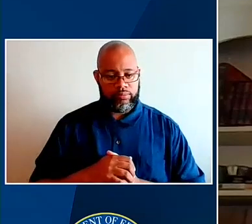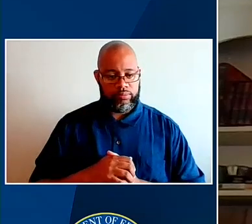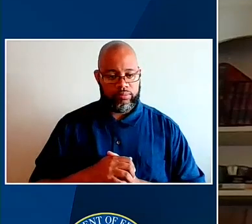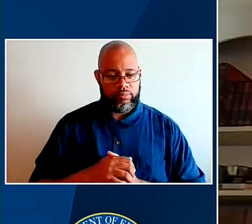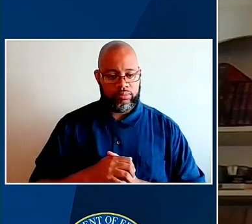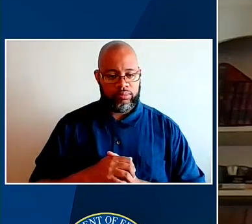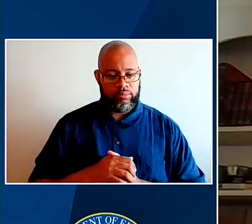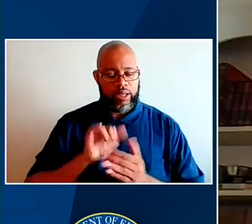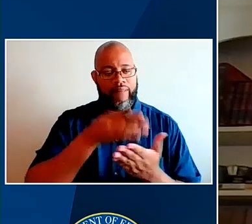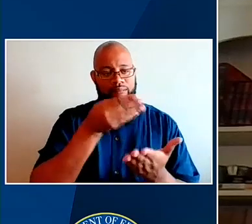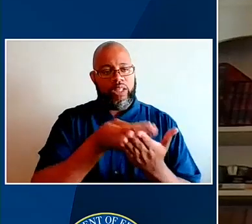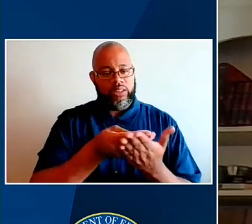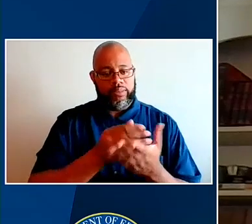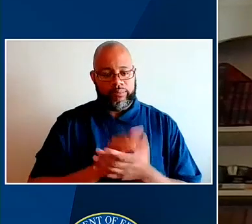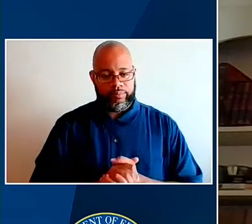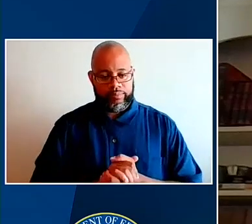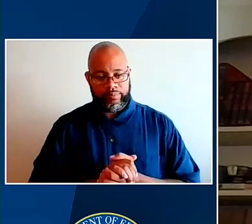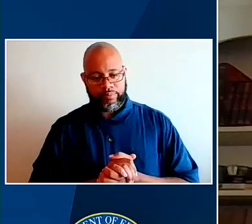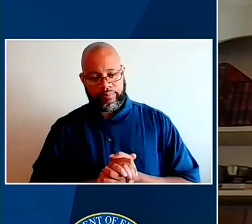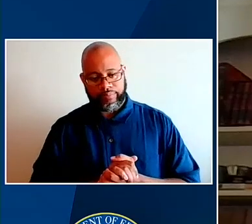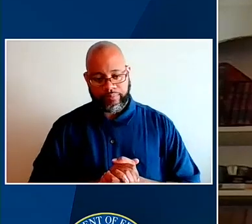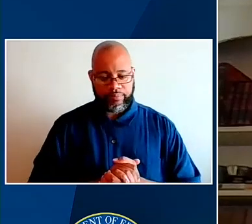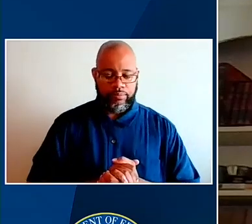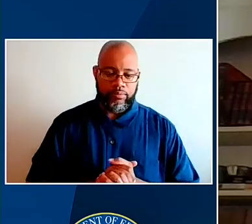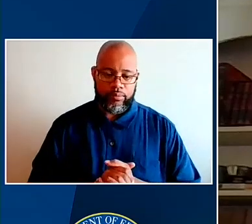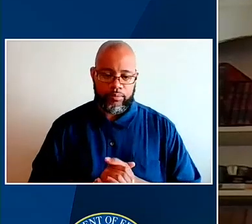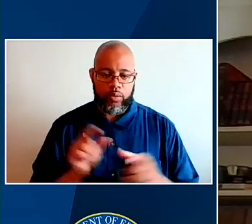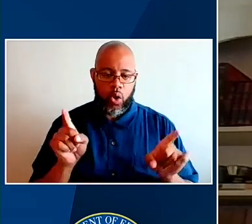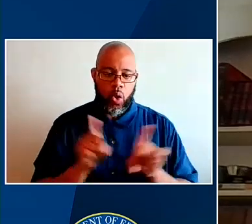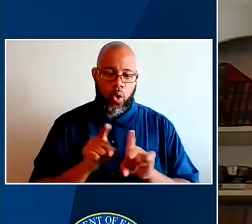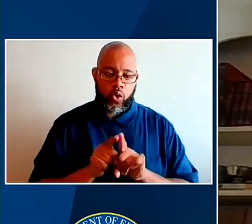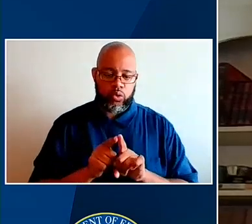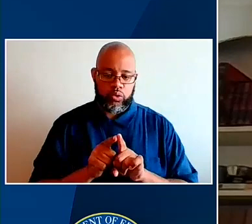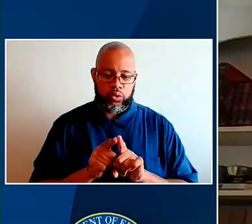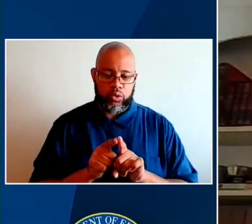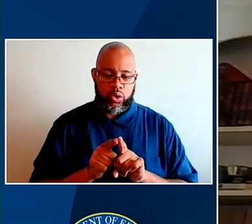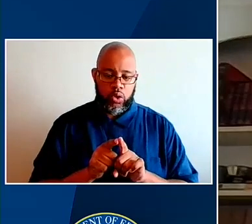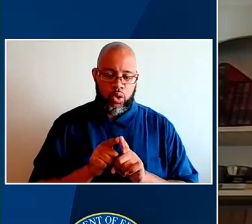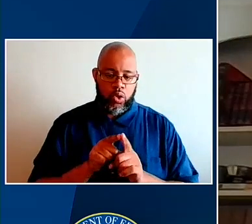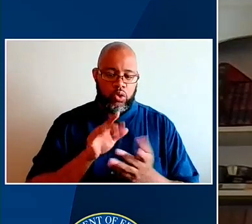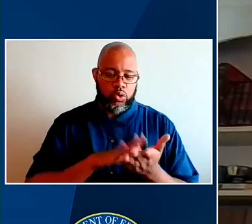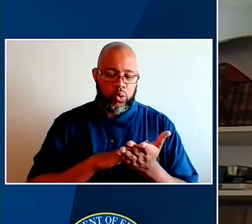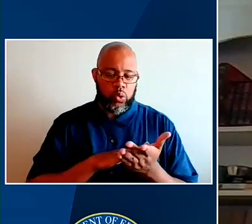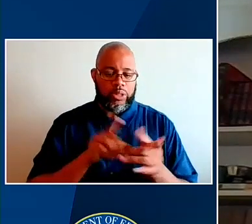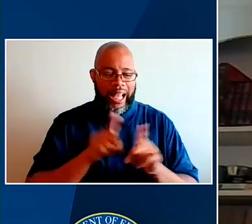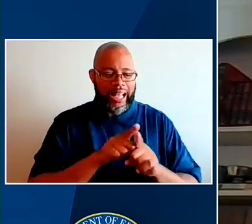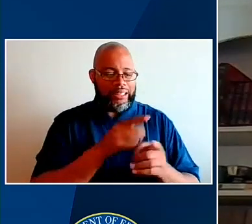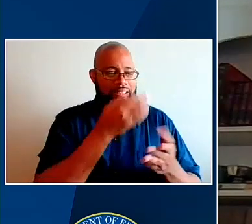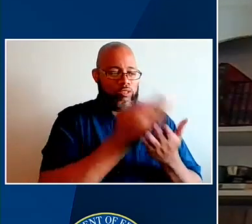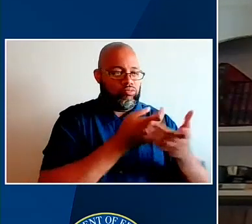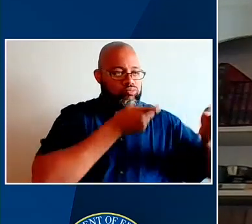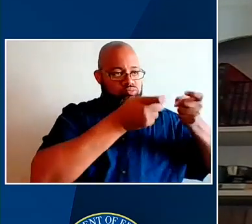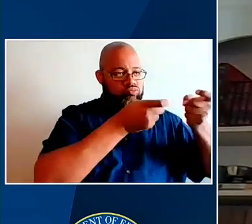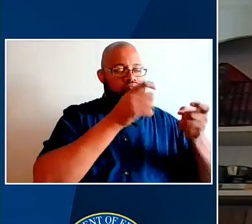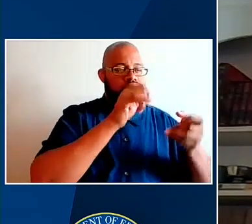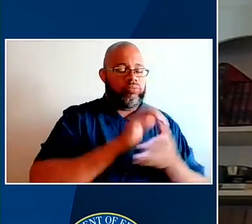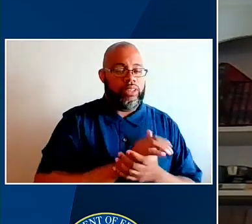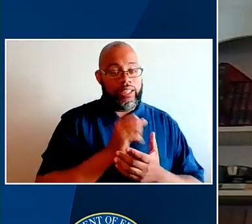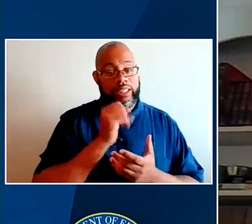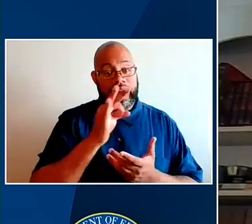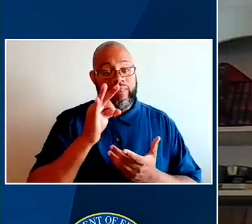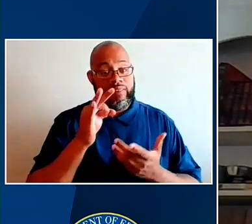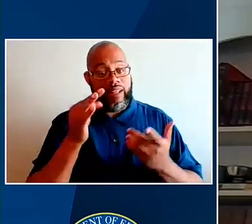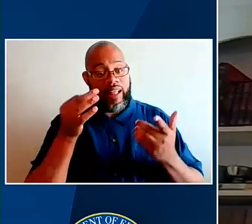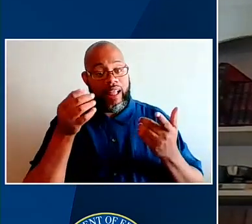for this funding. And it's also, schools also serve as a fiduciary in that regard, and that if there were ever to be any